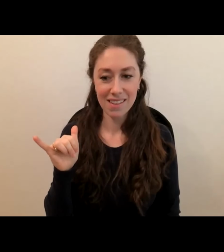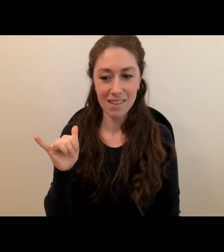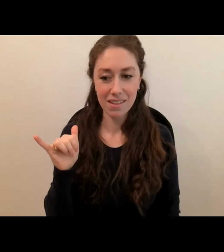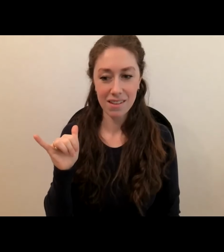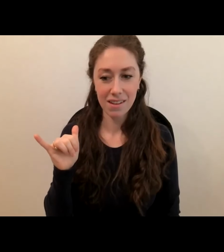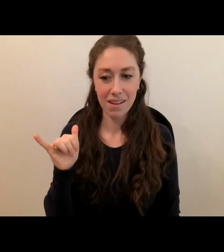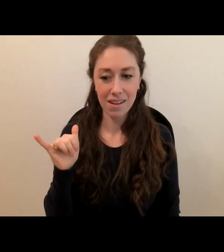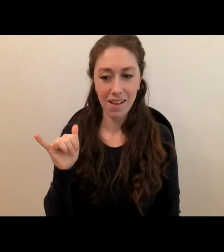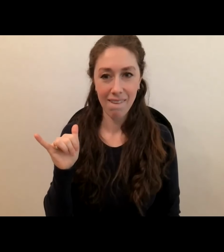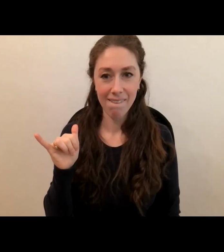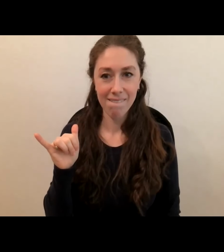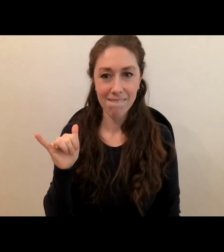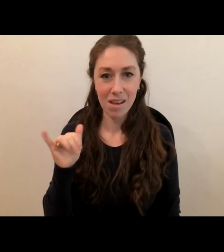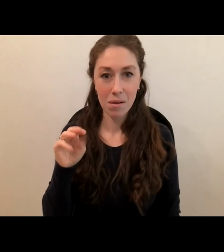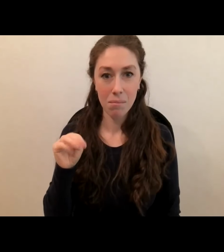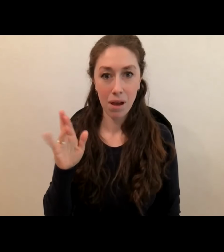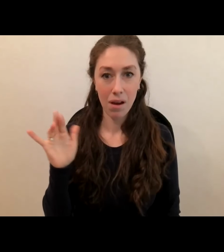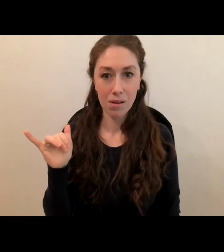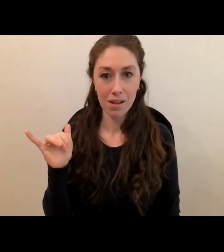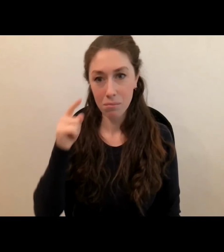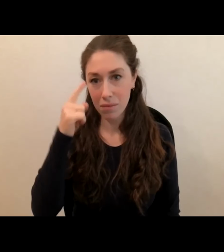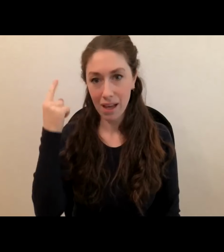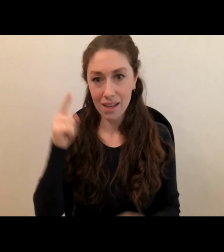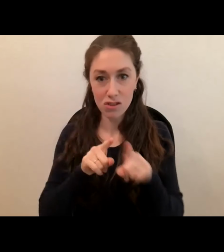Film Fest. Is Maori here?